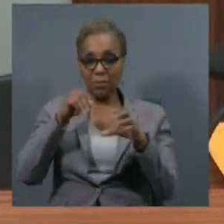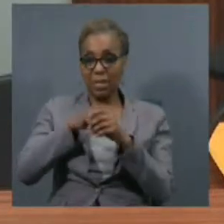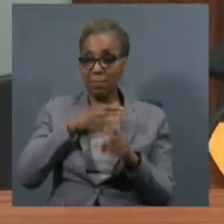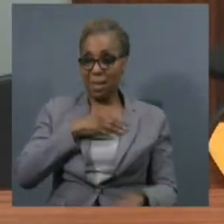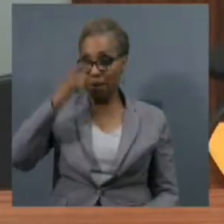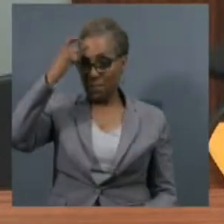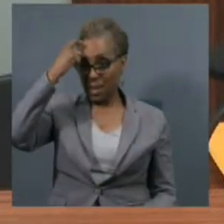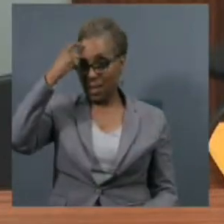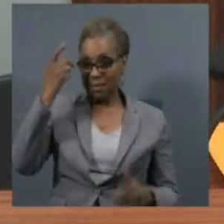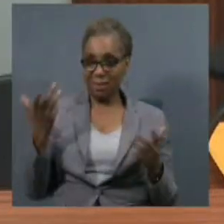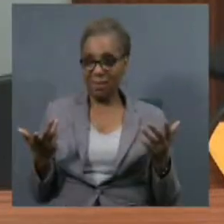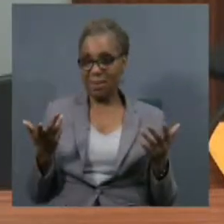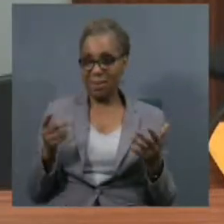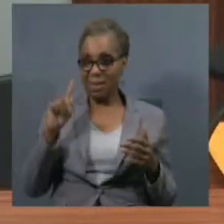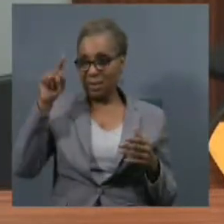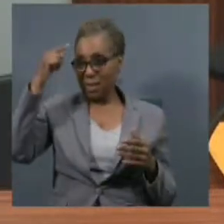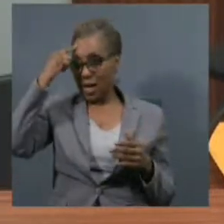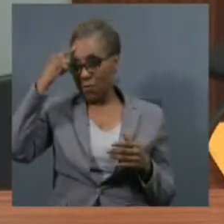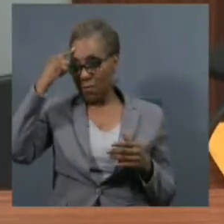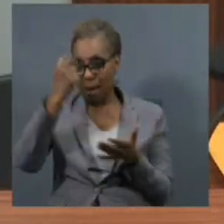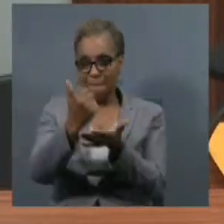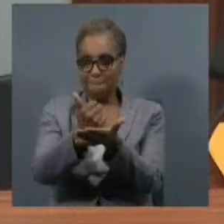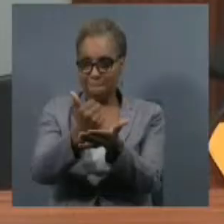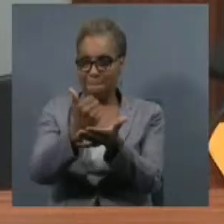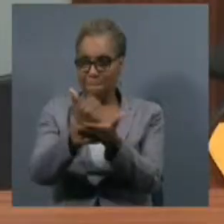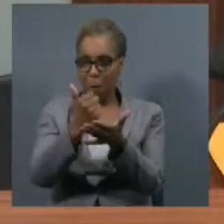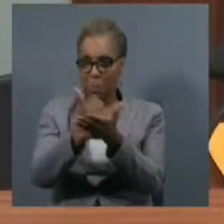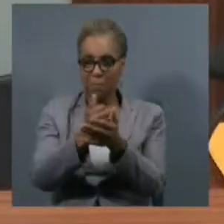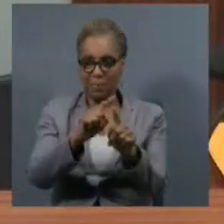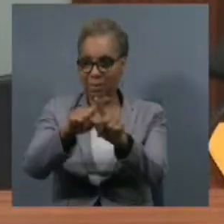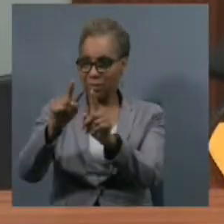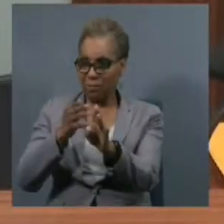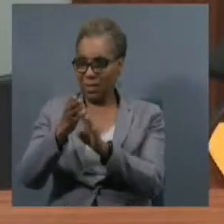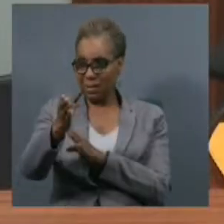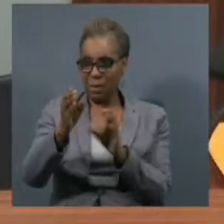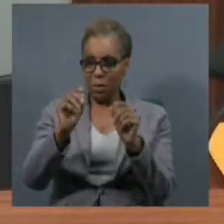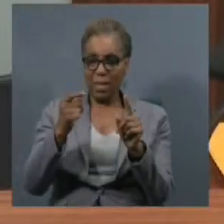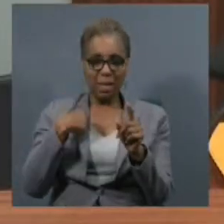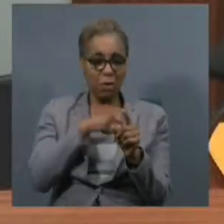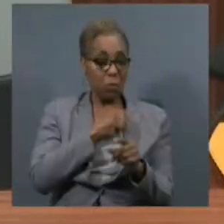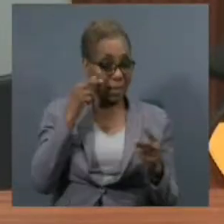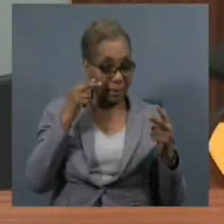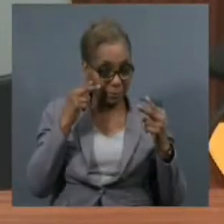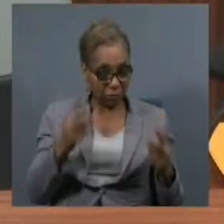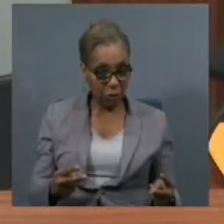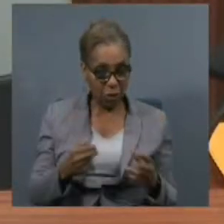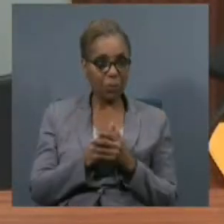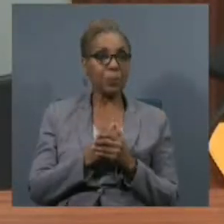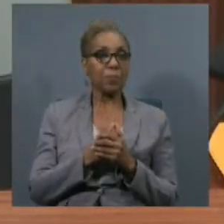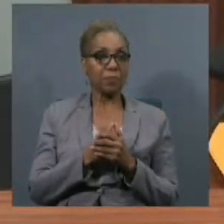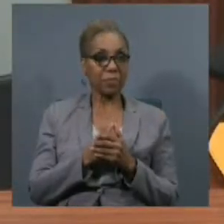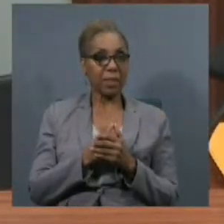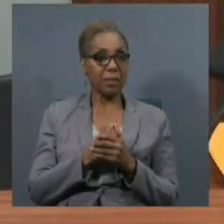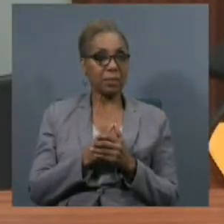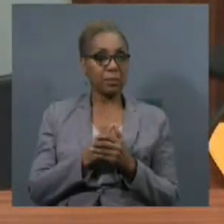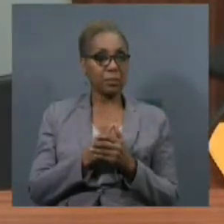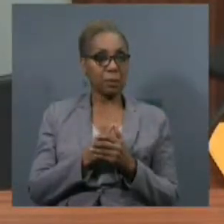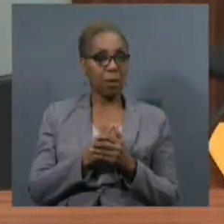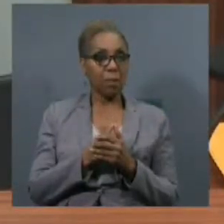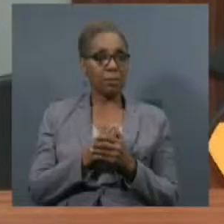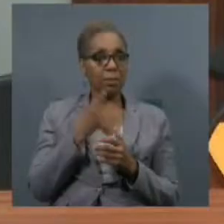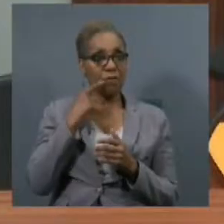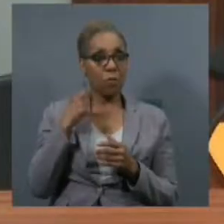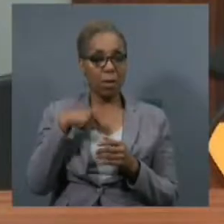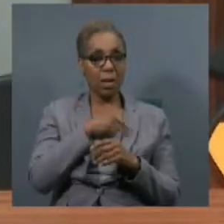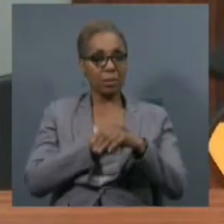than, you know, the government coming to the rescue of these industries that we saw were very essential for, you know, for us